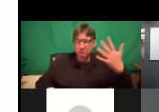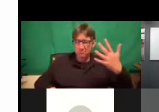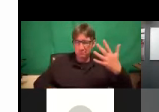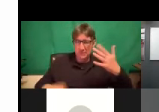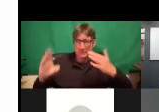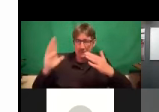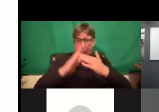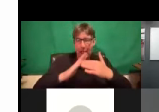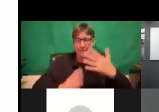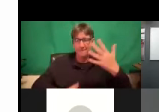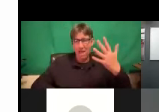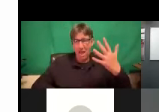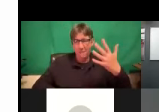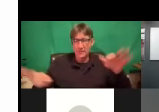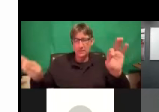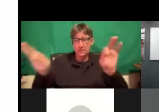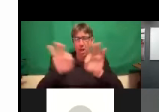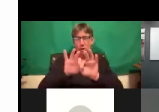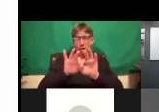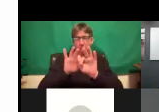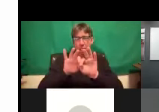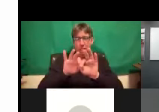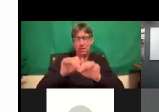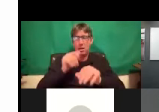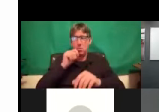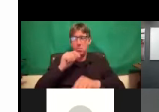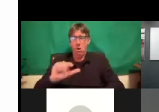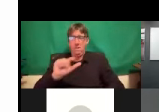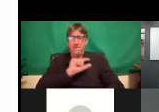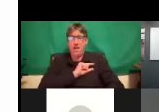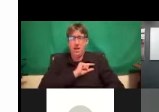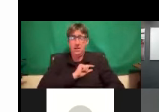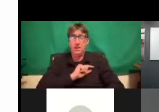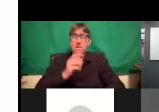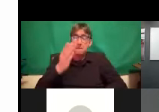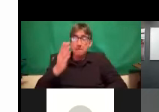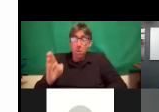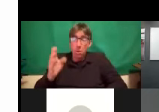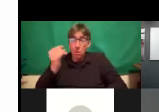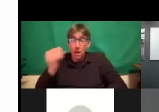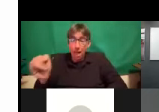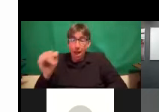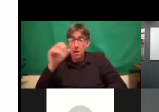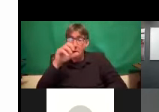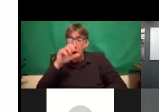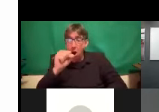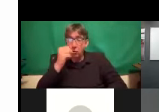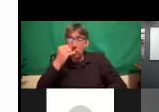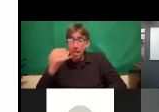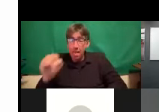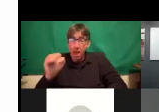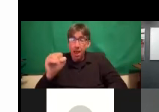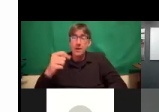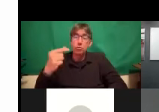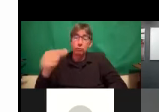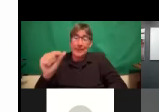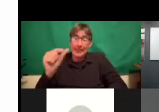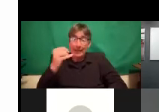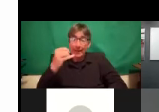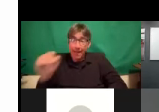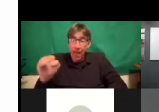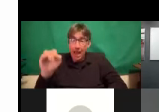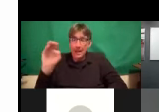And what qualified as that based on that analysis is Blue Line, Orange Line, Red Line, Green Line, and Mattapan. Many of our bus routes, I believe